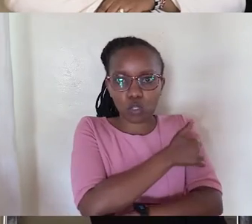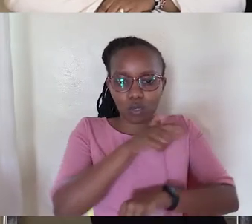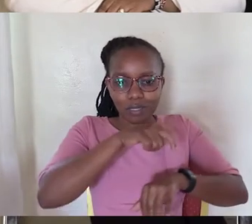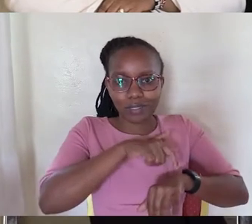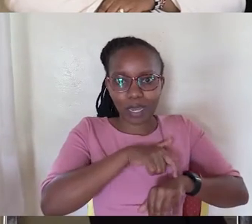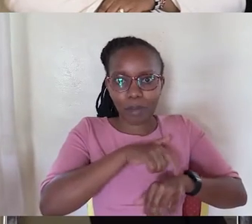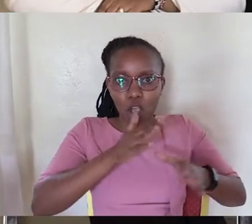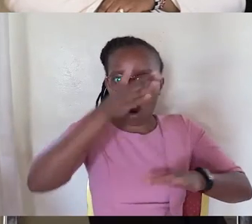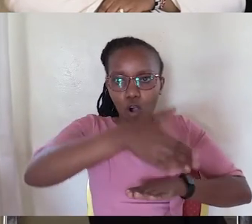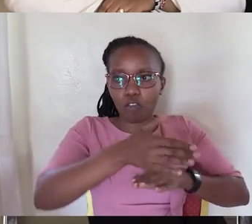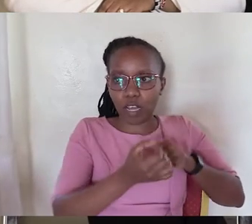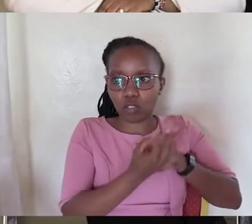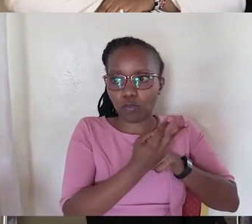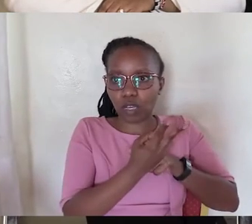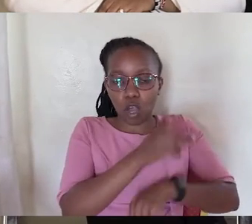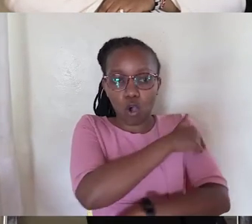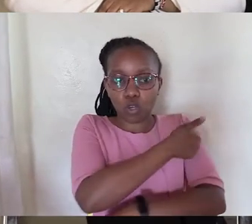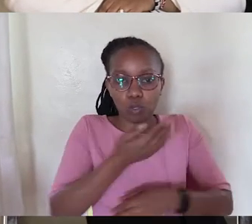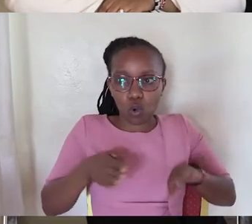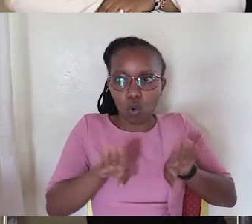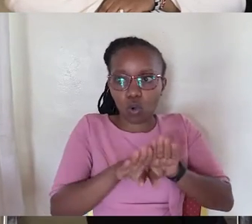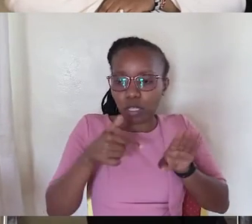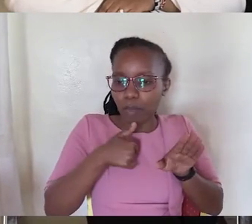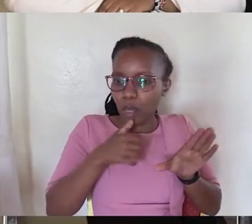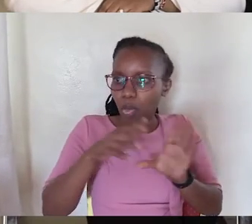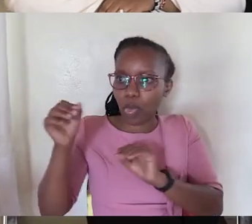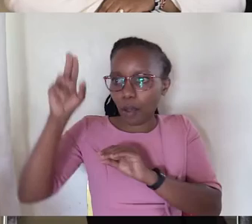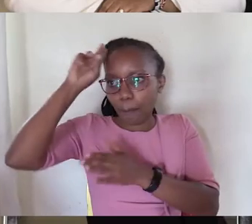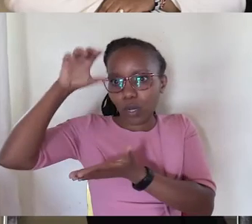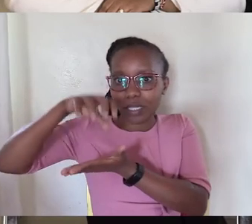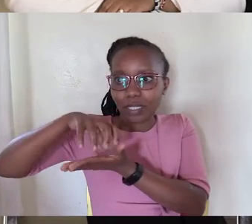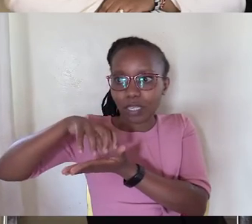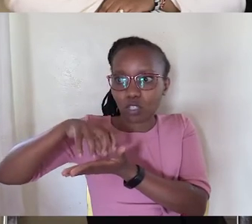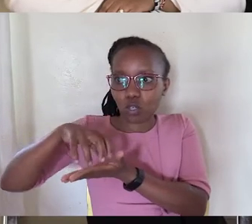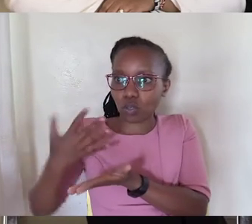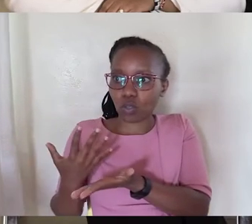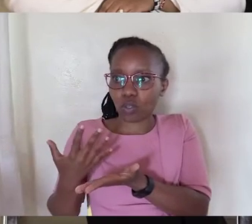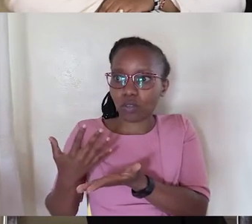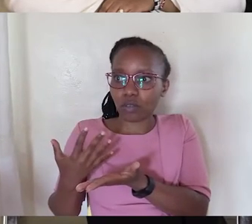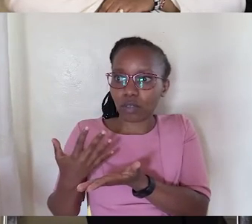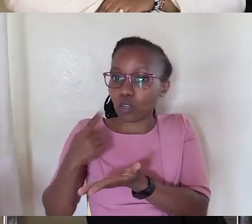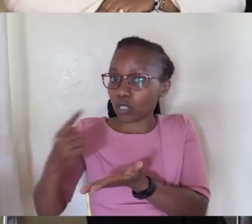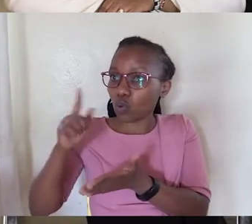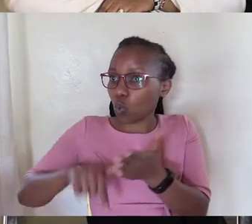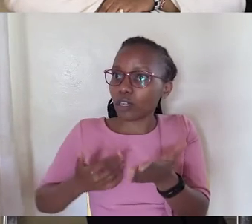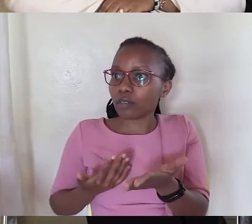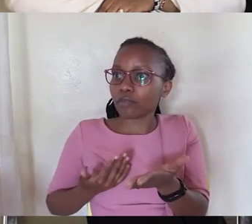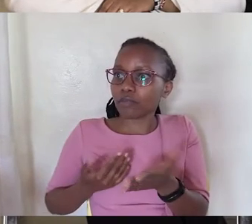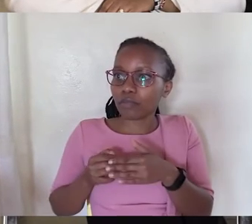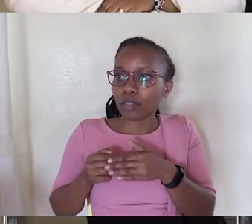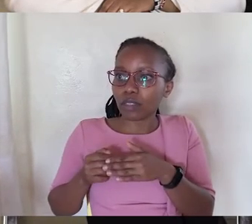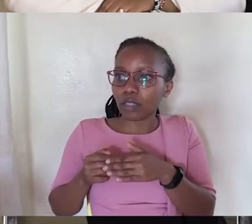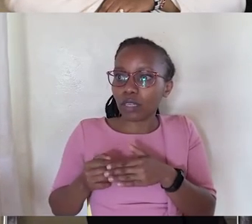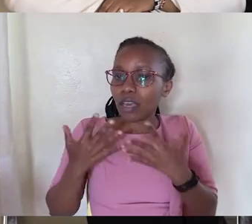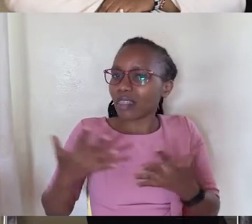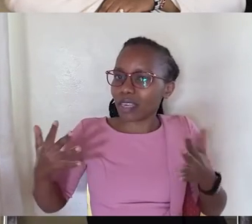to their places. So the health center was closed. So I decided to walk to the police station. The police station told me exactly what Soila has said, that there are more important